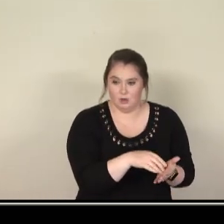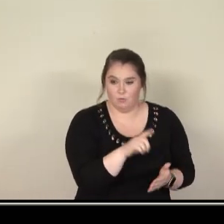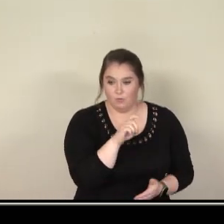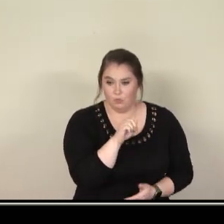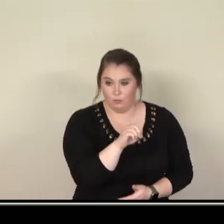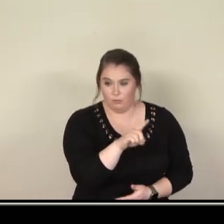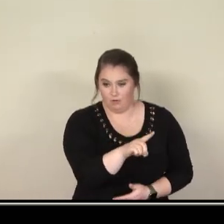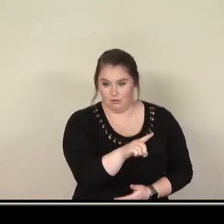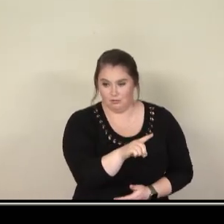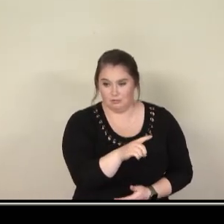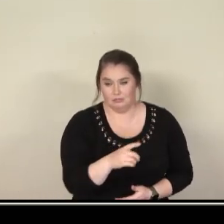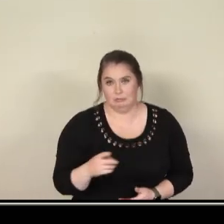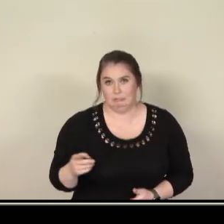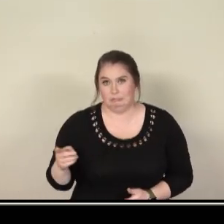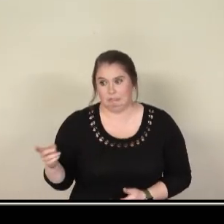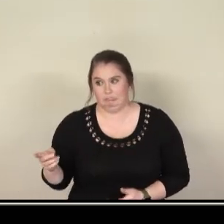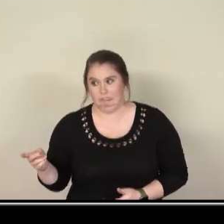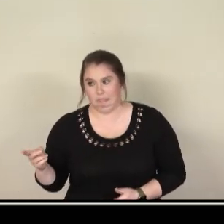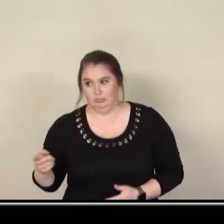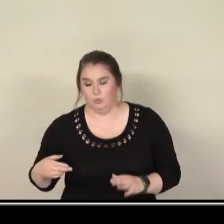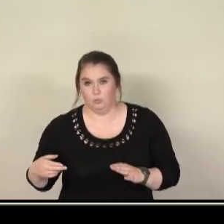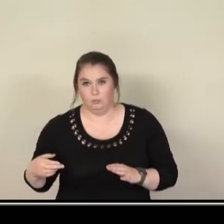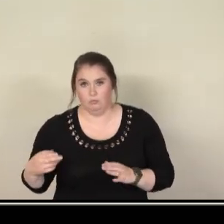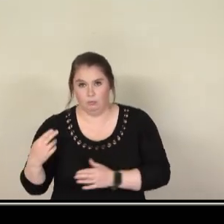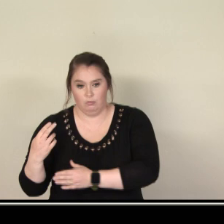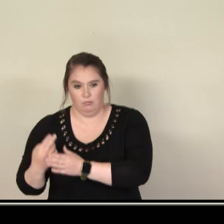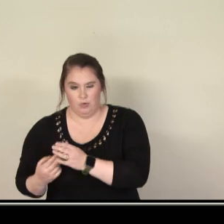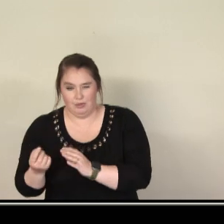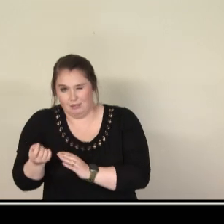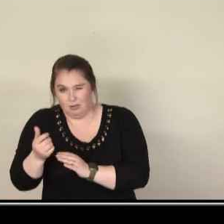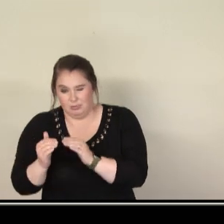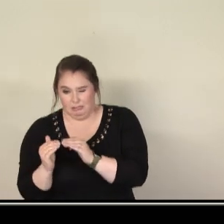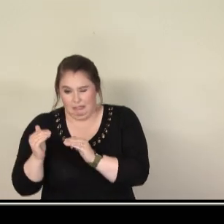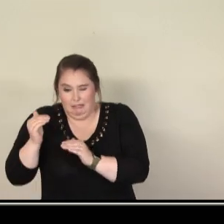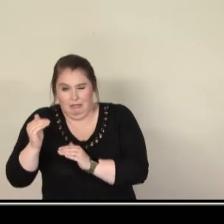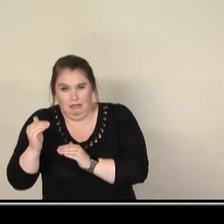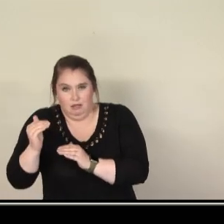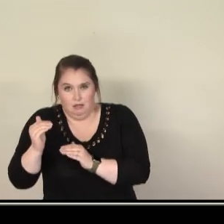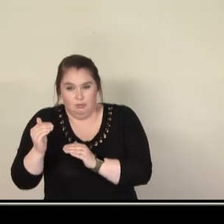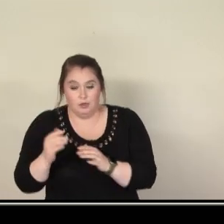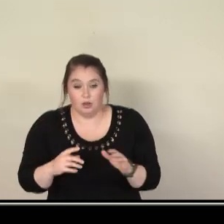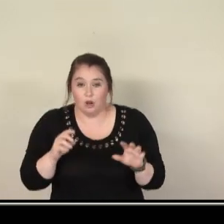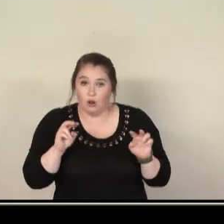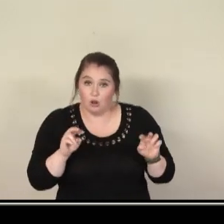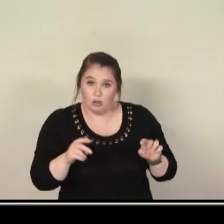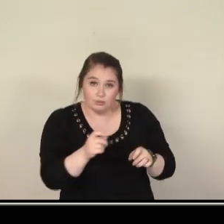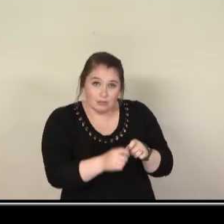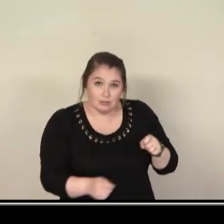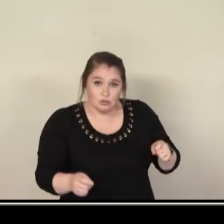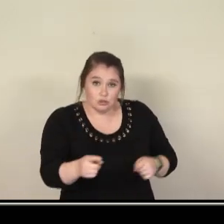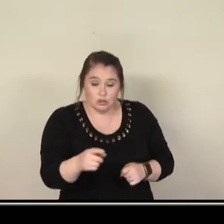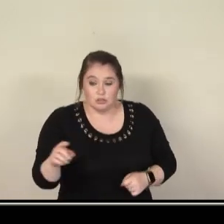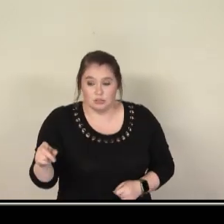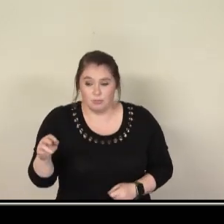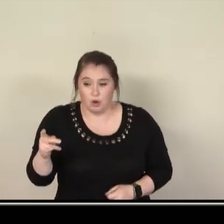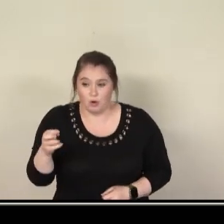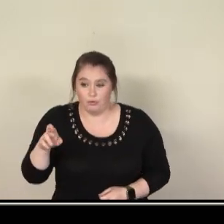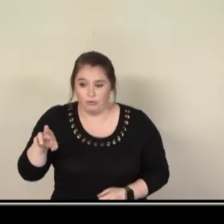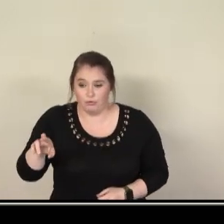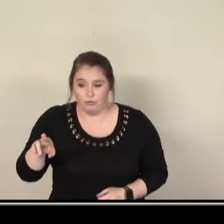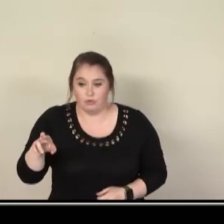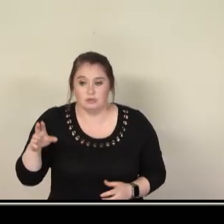14,001. We were both high, a little high on that. Going into next year, the demographer's projecting